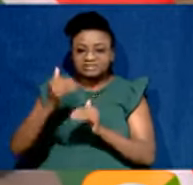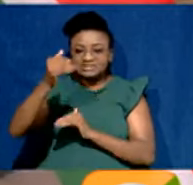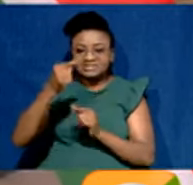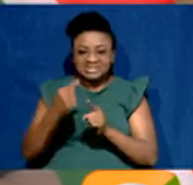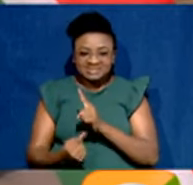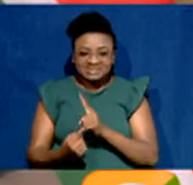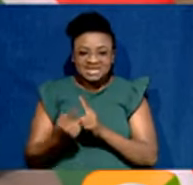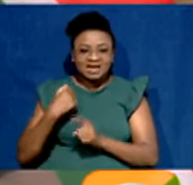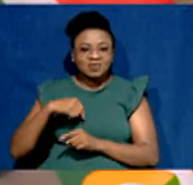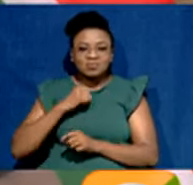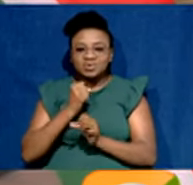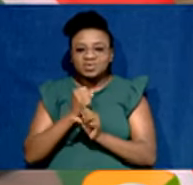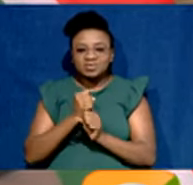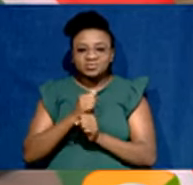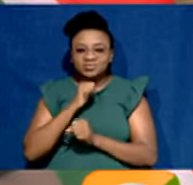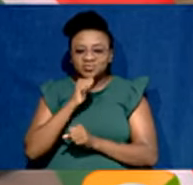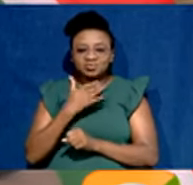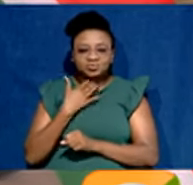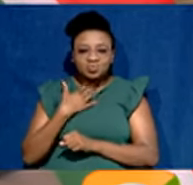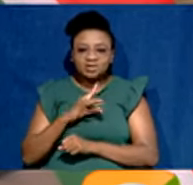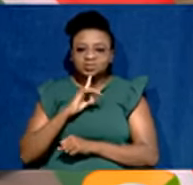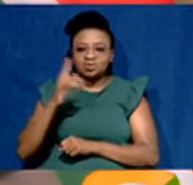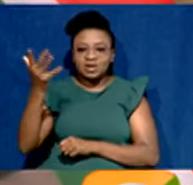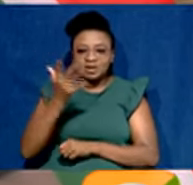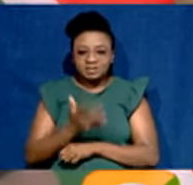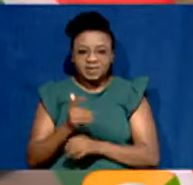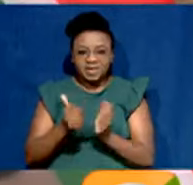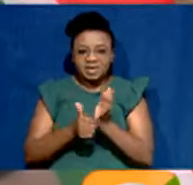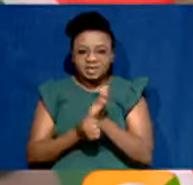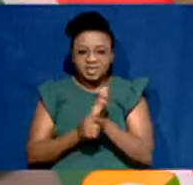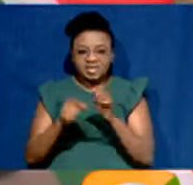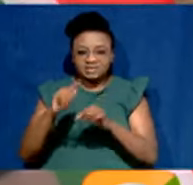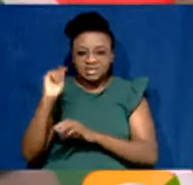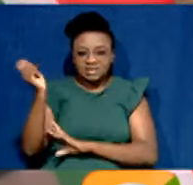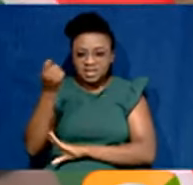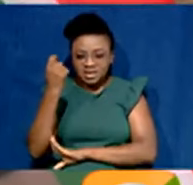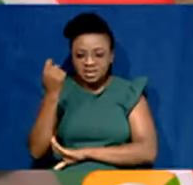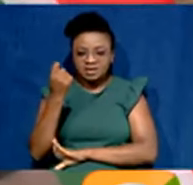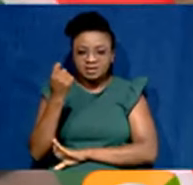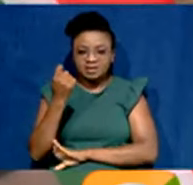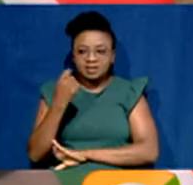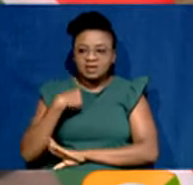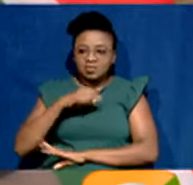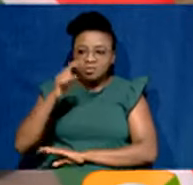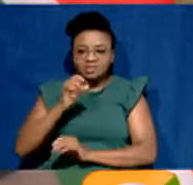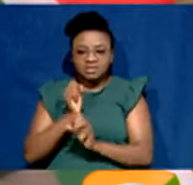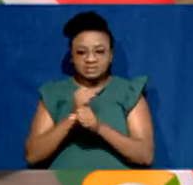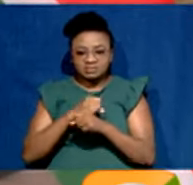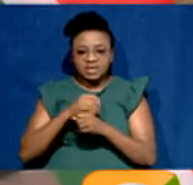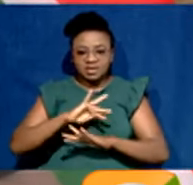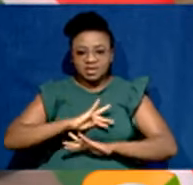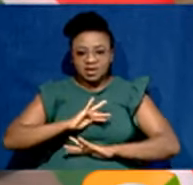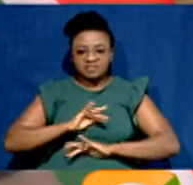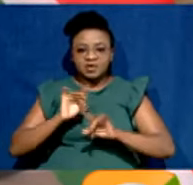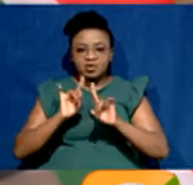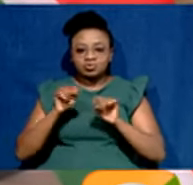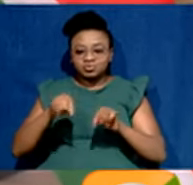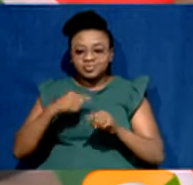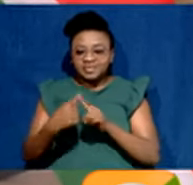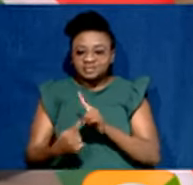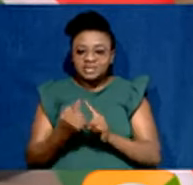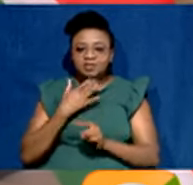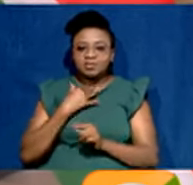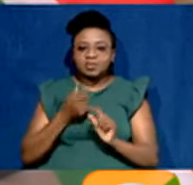shouldn't be importing maize into Kenya. We should be producing enough. This year, we have increased our production of